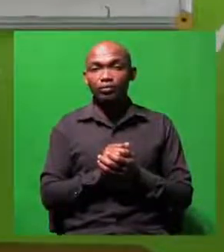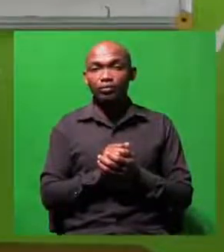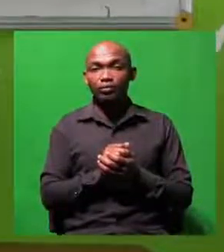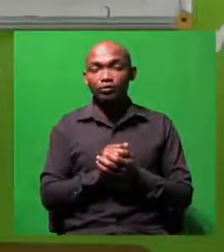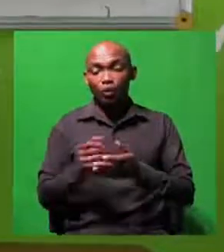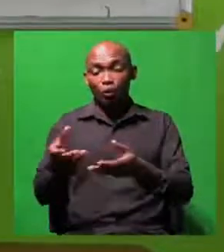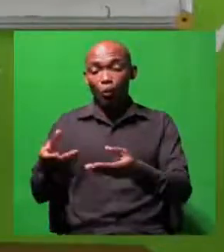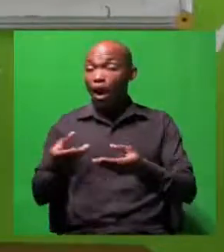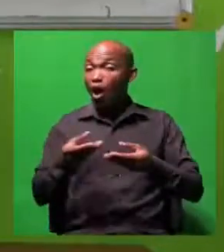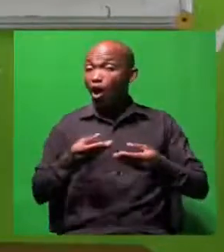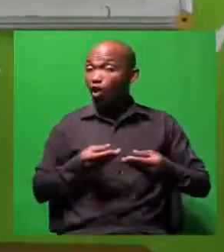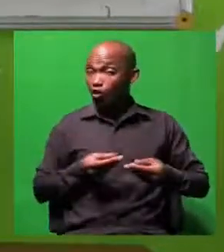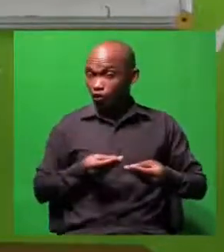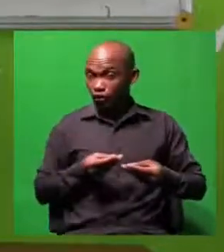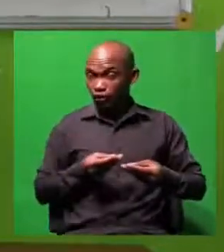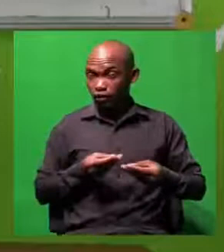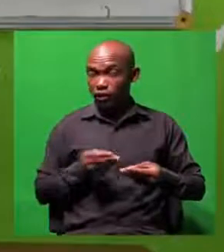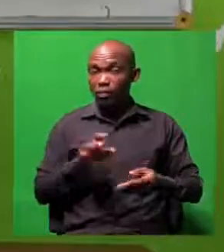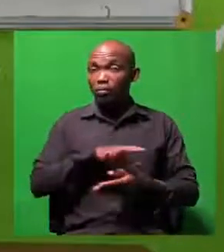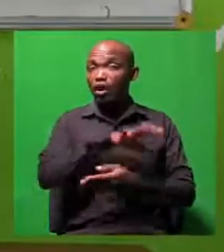were owned